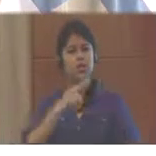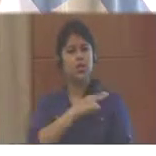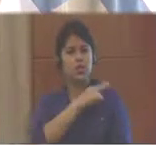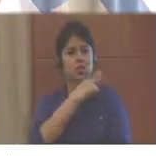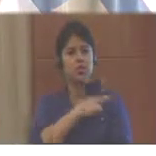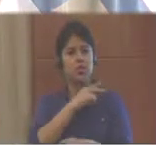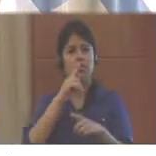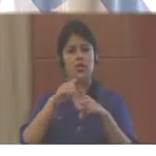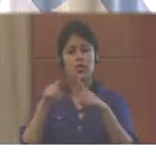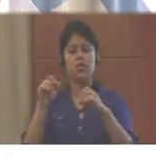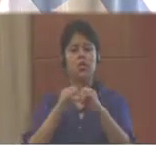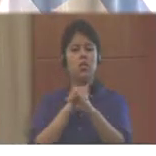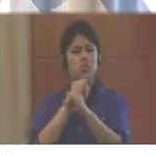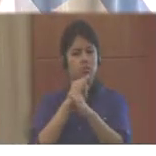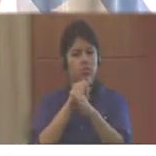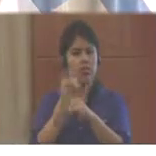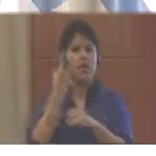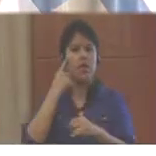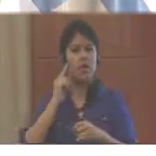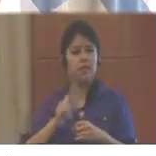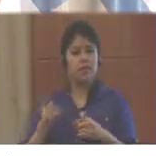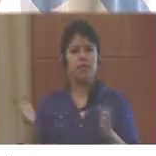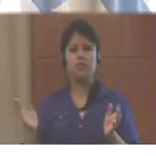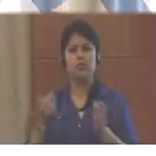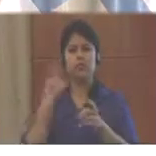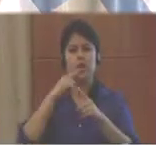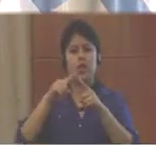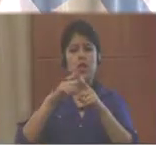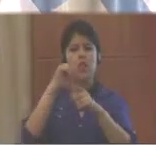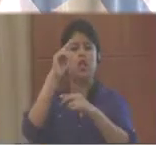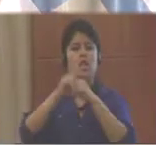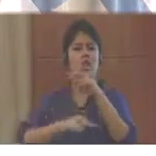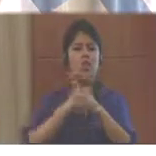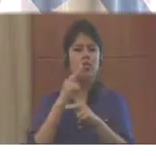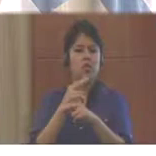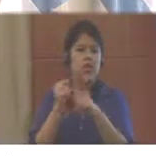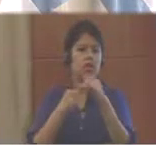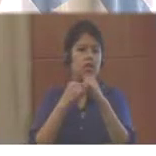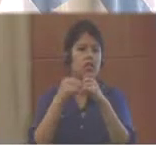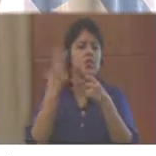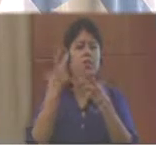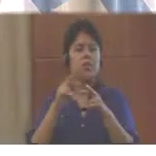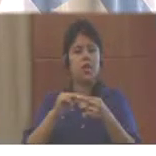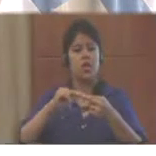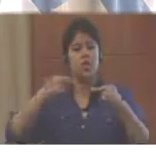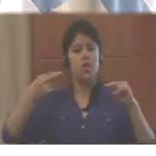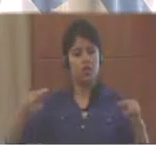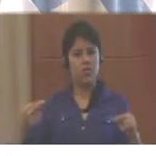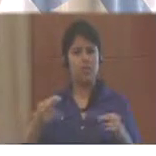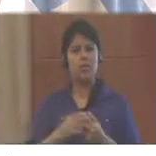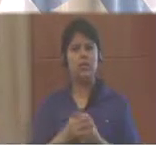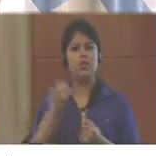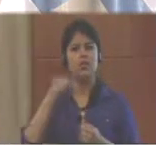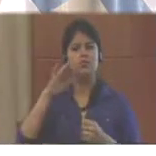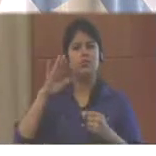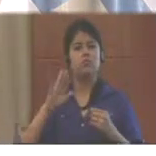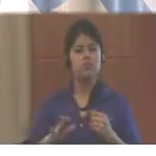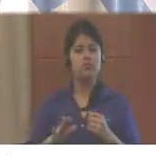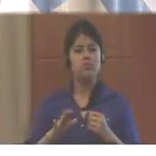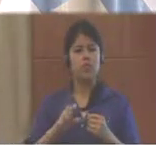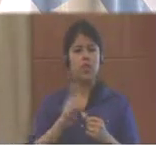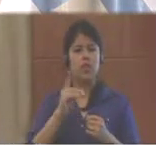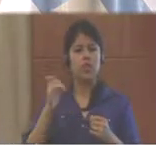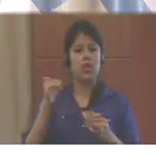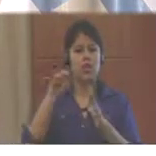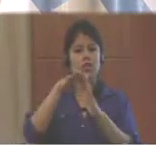society, companies, universities, organizations, and institutions to contribute on local, regional, and national levels in this